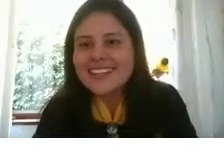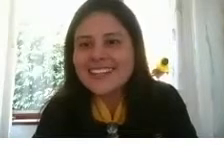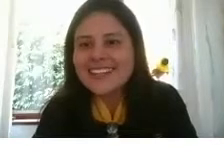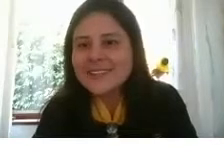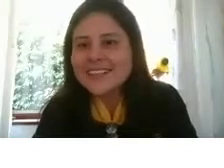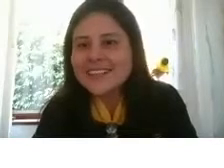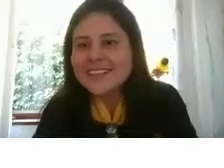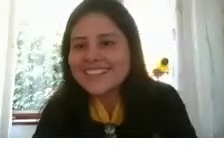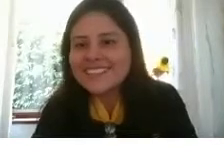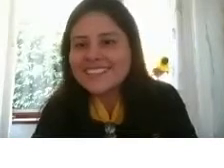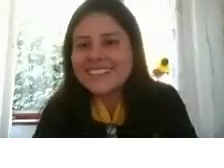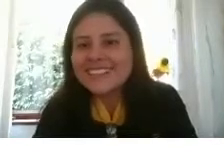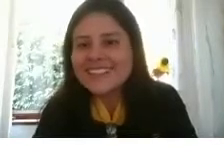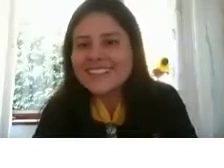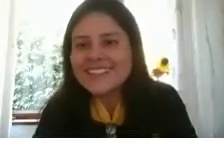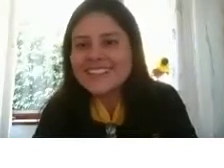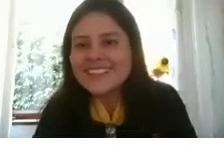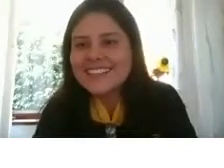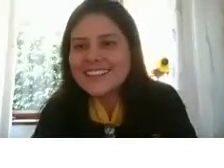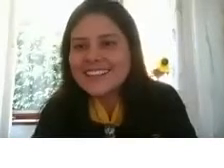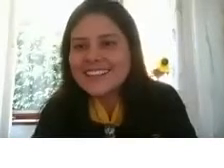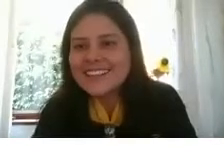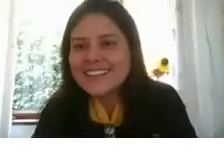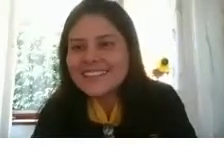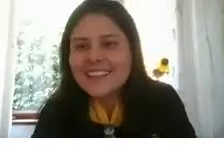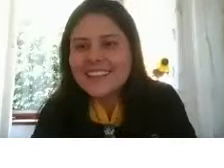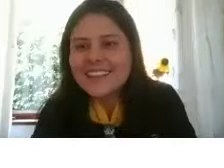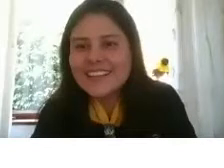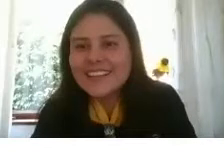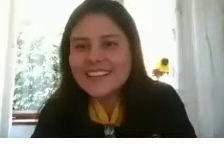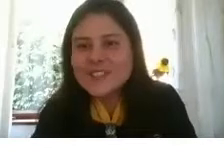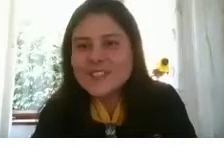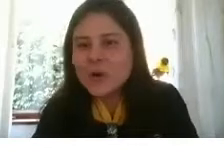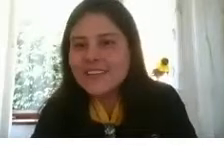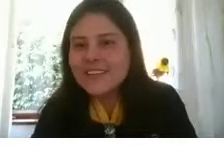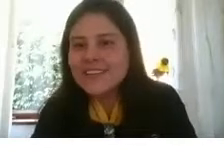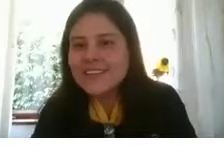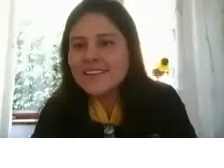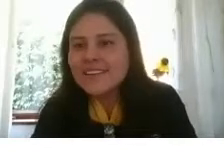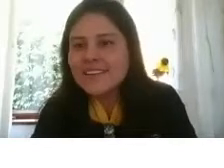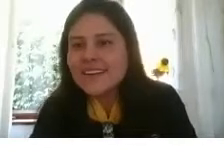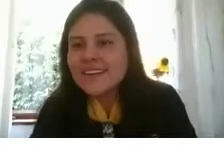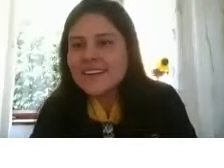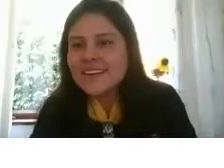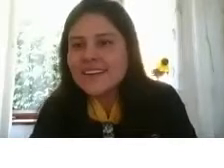Excellent, well done, fantastic. Okay, let's do it one more, A,